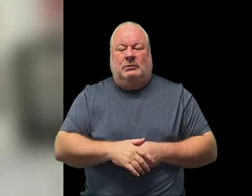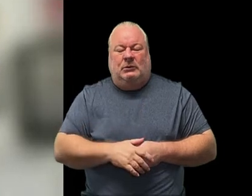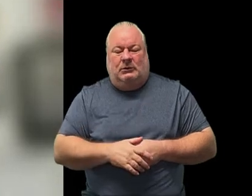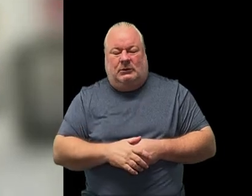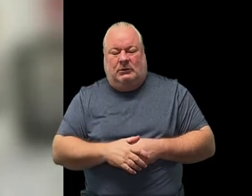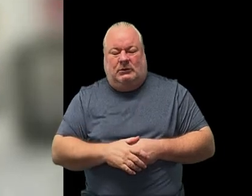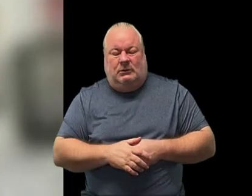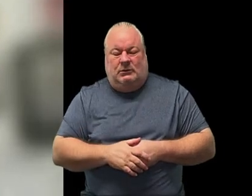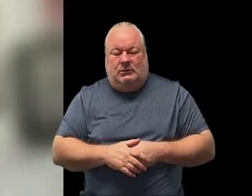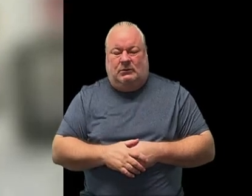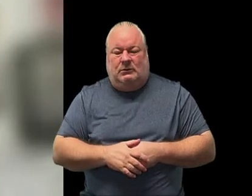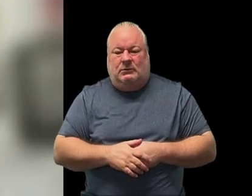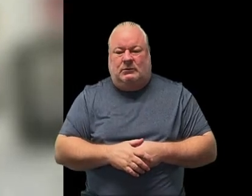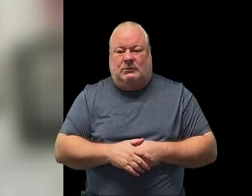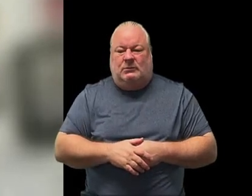For now,